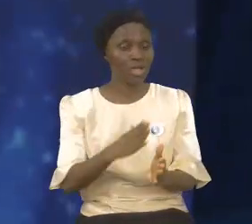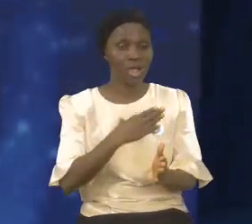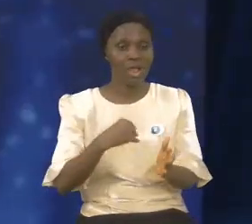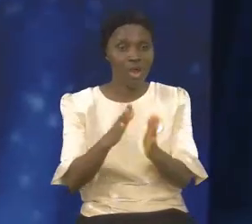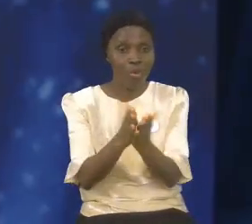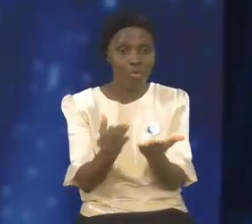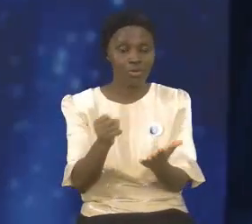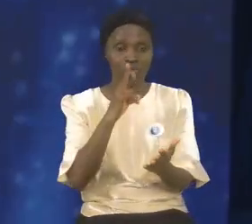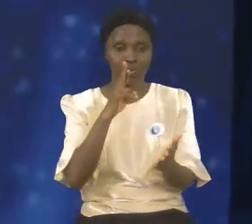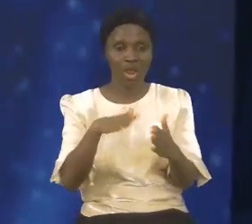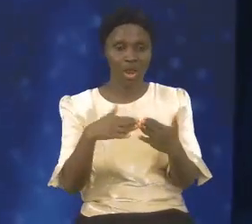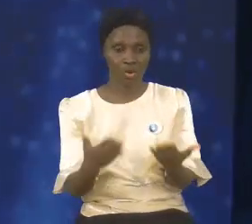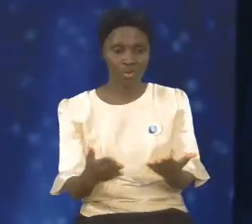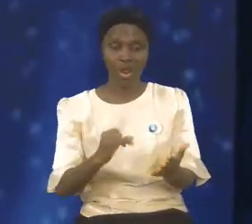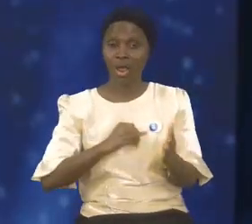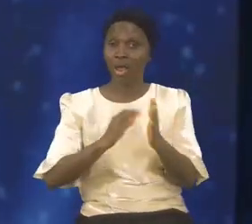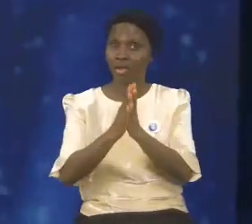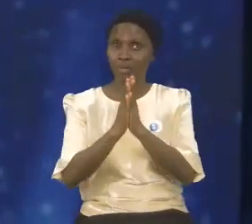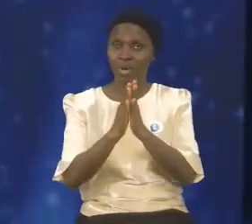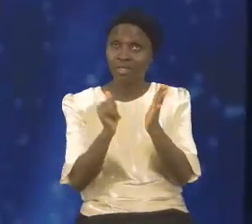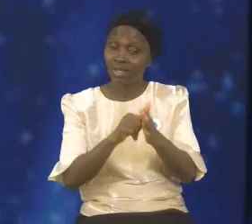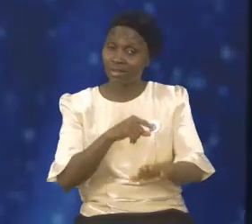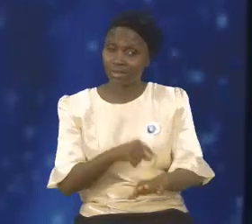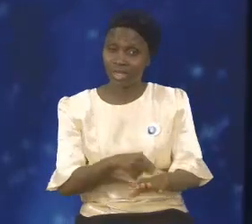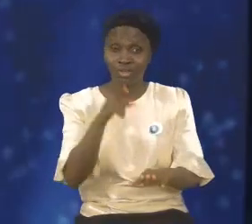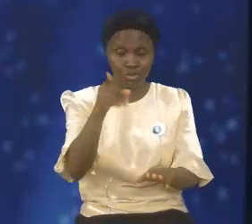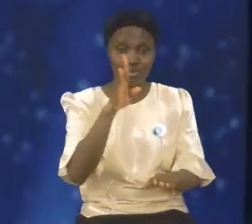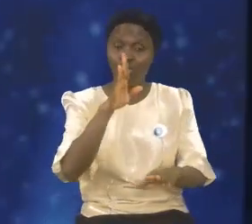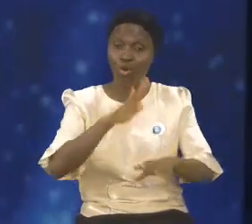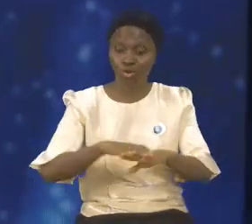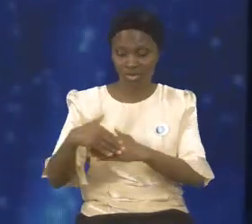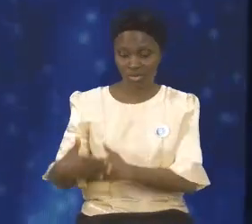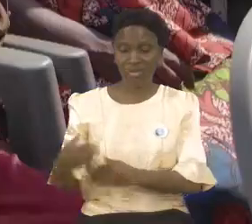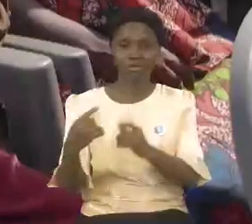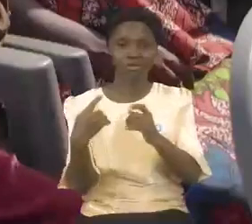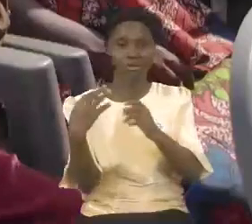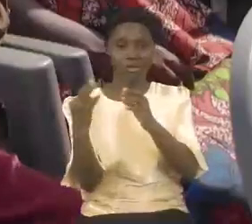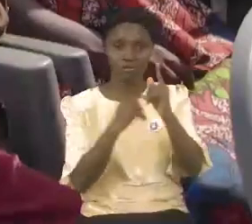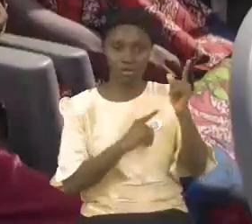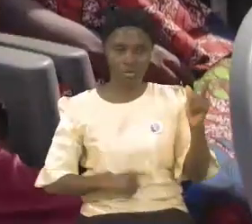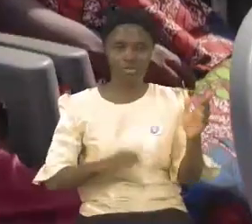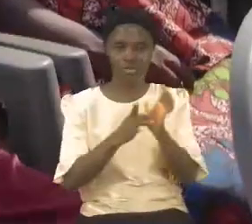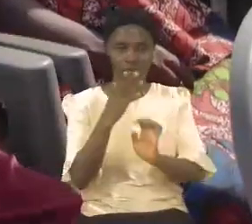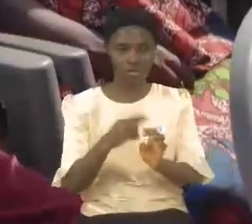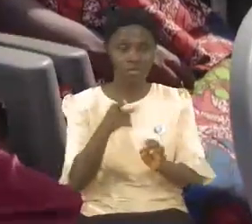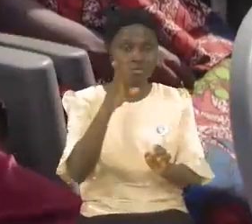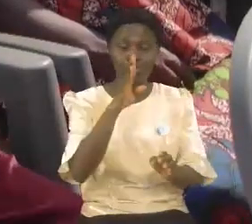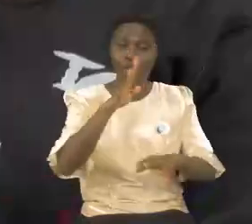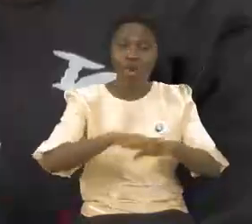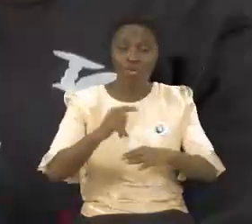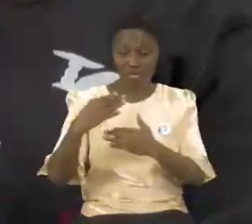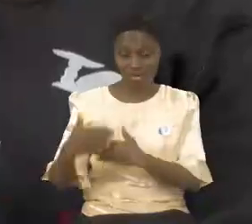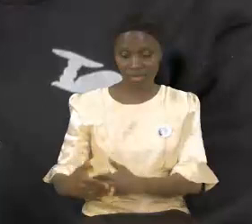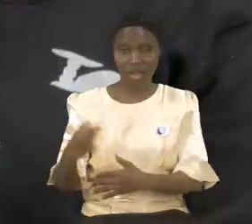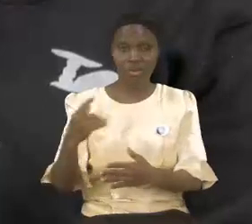opened. I pray at that time you'll be on the side of the Lord. You'll be on the side of the King of